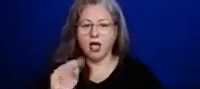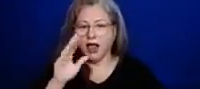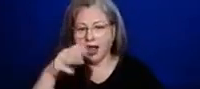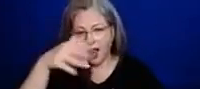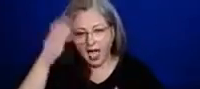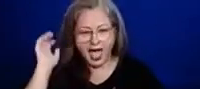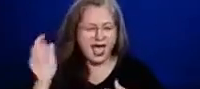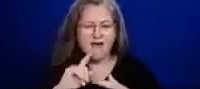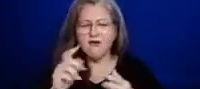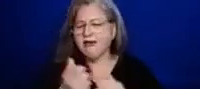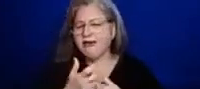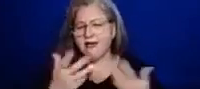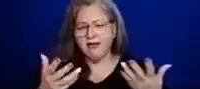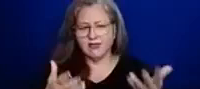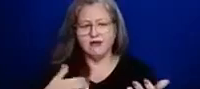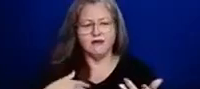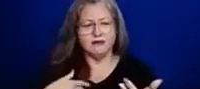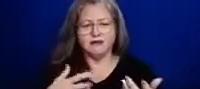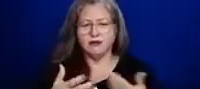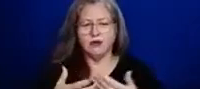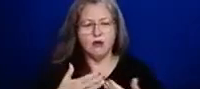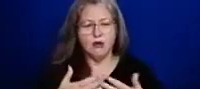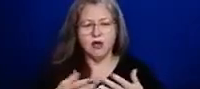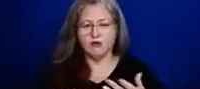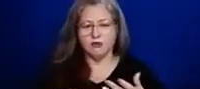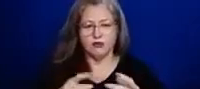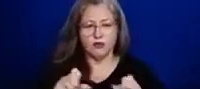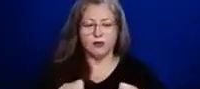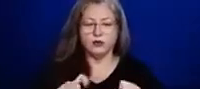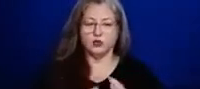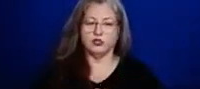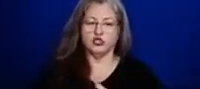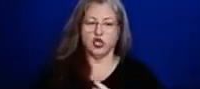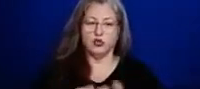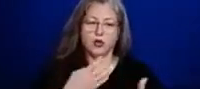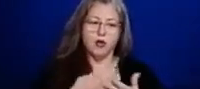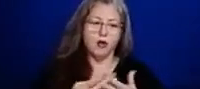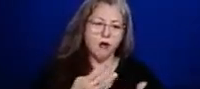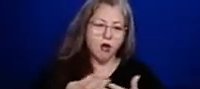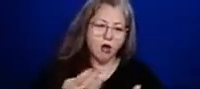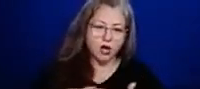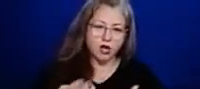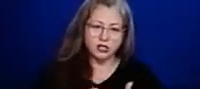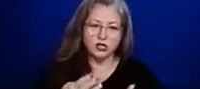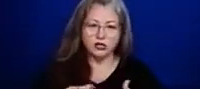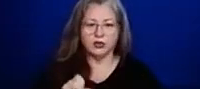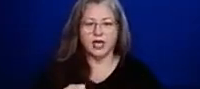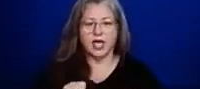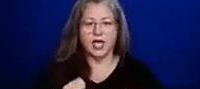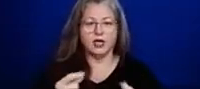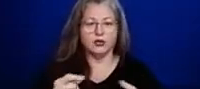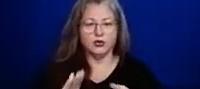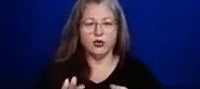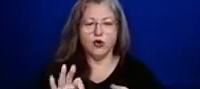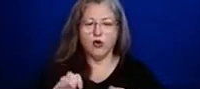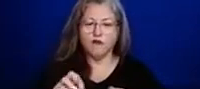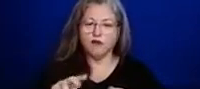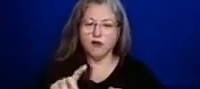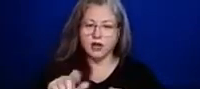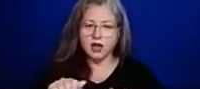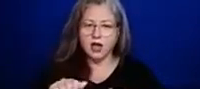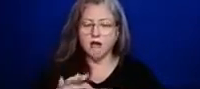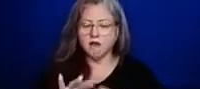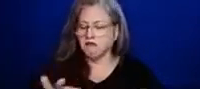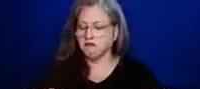have everything. They have everything so that you can start like purchasing and you start like doing your ofrenda and all